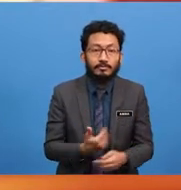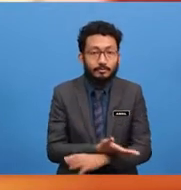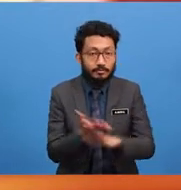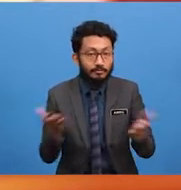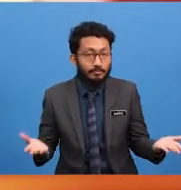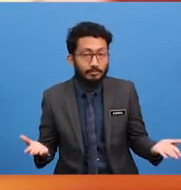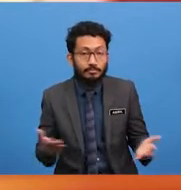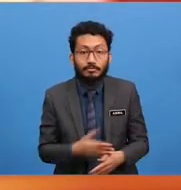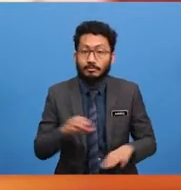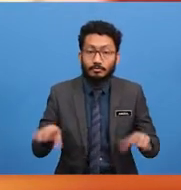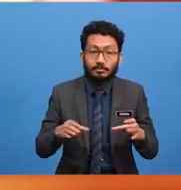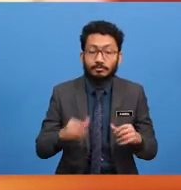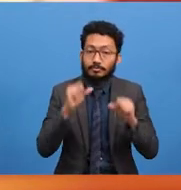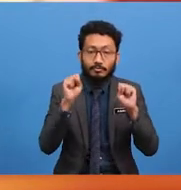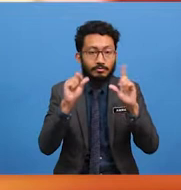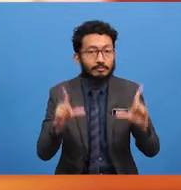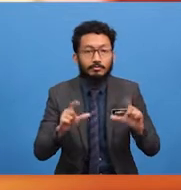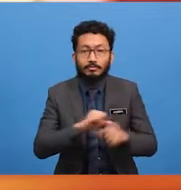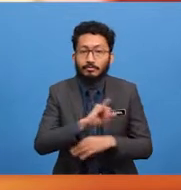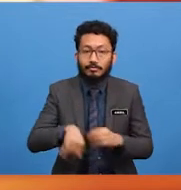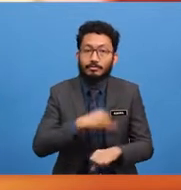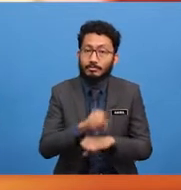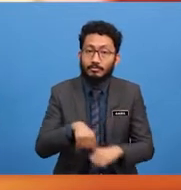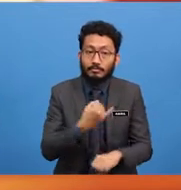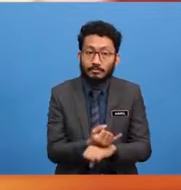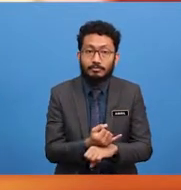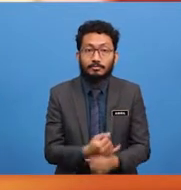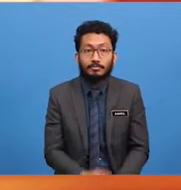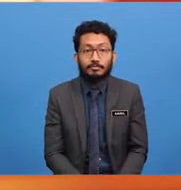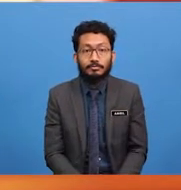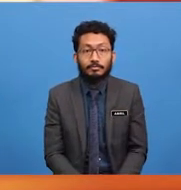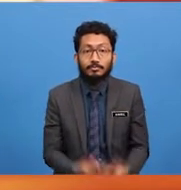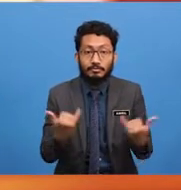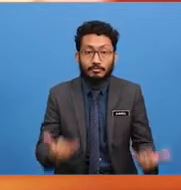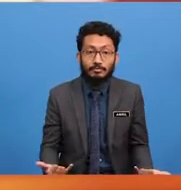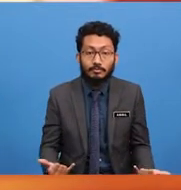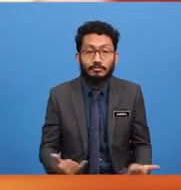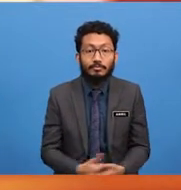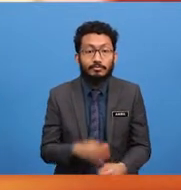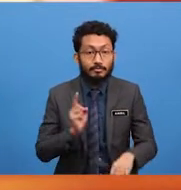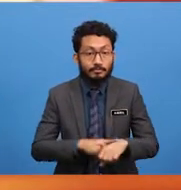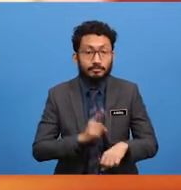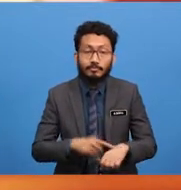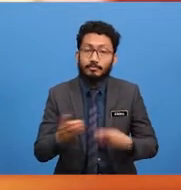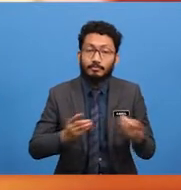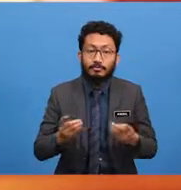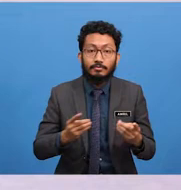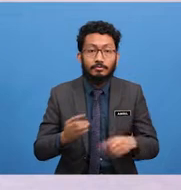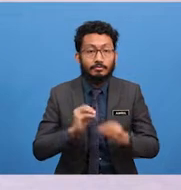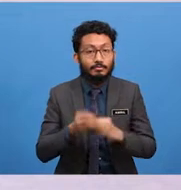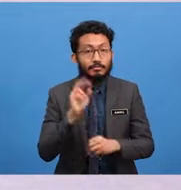are doing an amazing job out there. Now, it's time to describe number